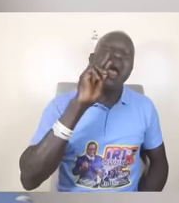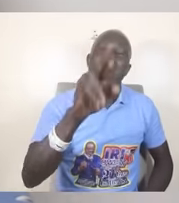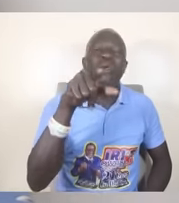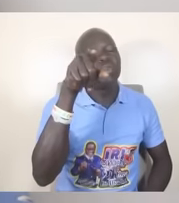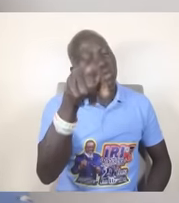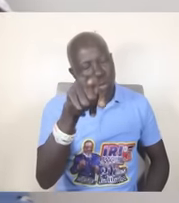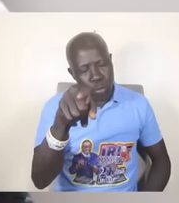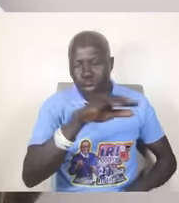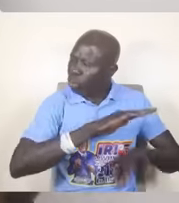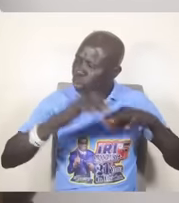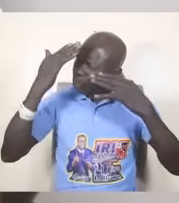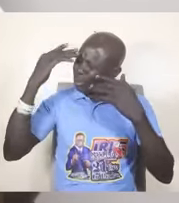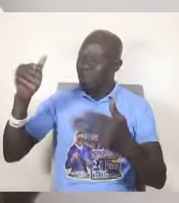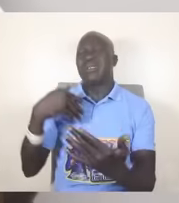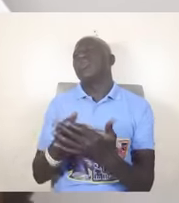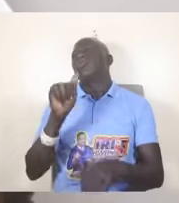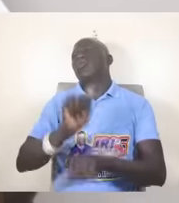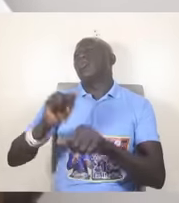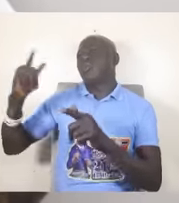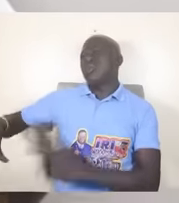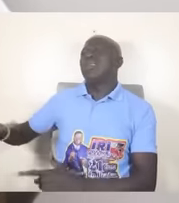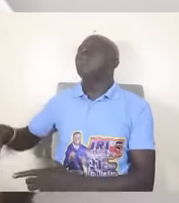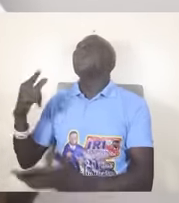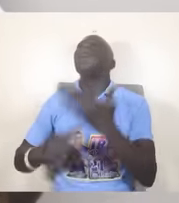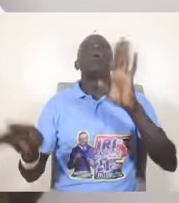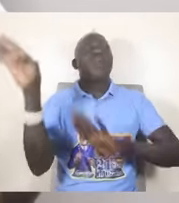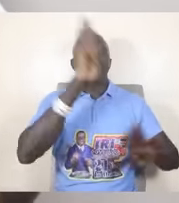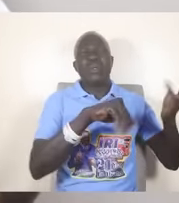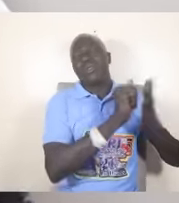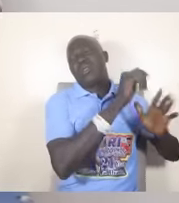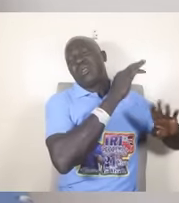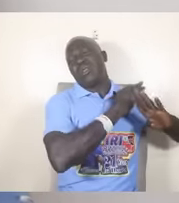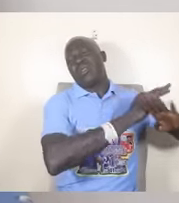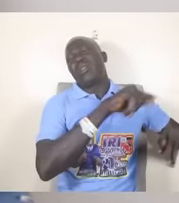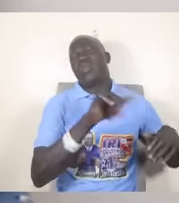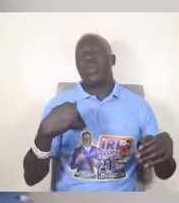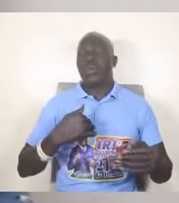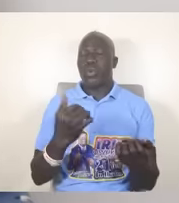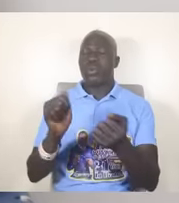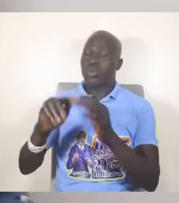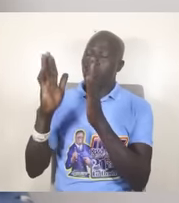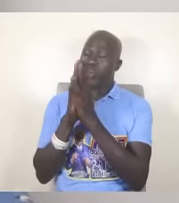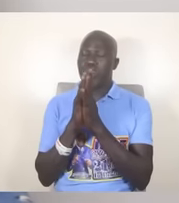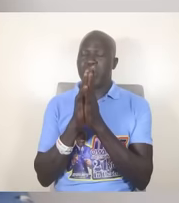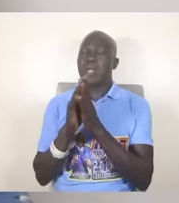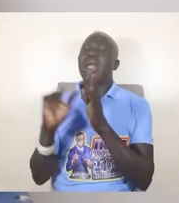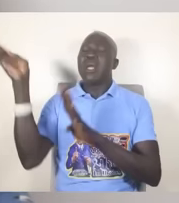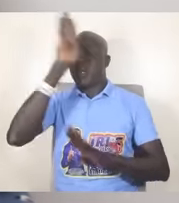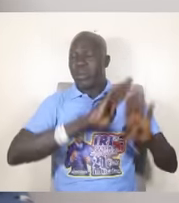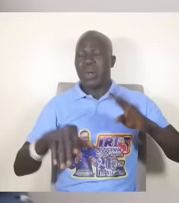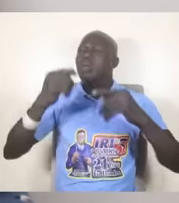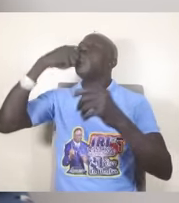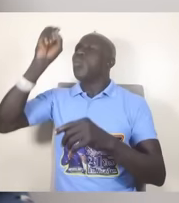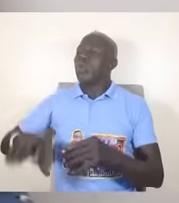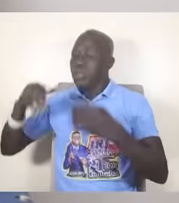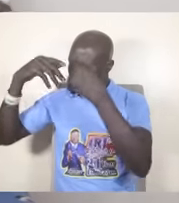Where were you? To de rise. And you are jobless. Ogun wo lo da eduro. What's that battle that delay you? A fe gbadura. You want to pray. Ogun yen gboro fire